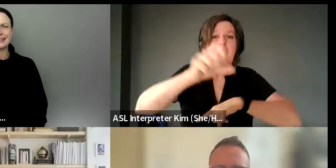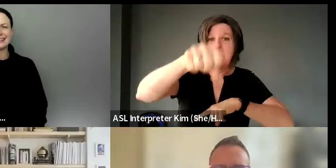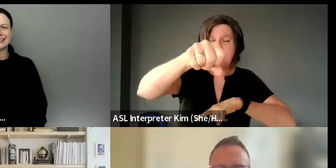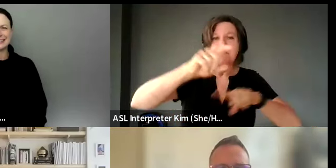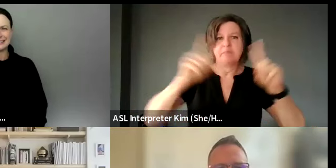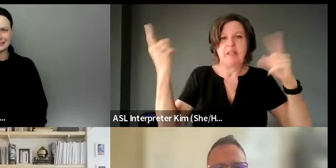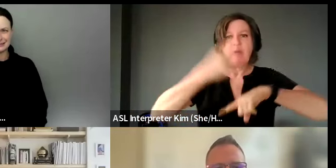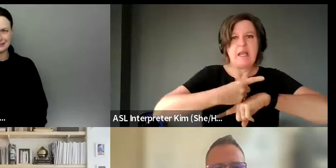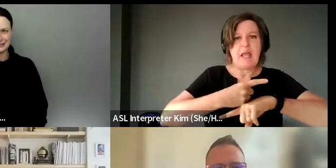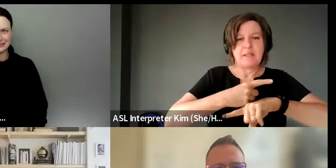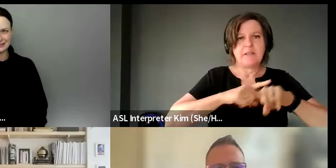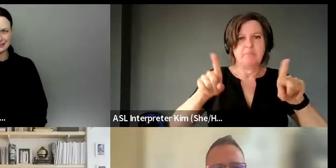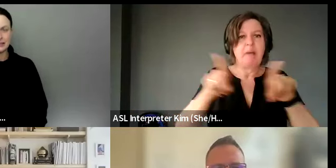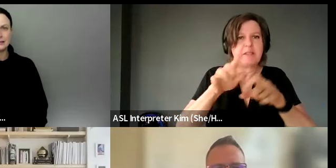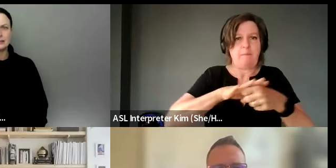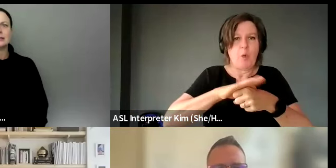days.